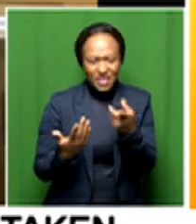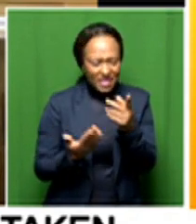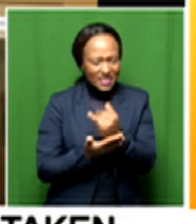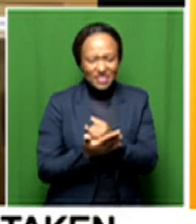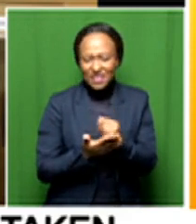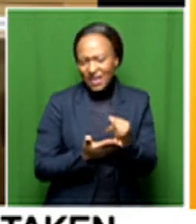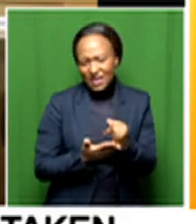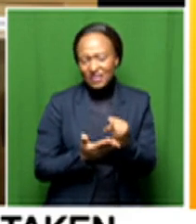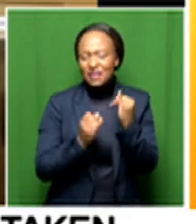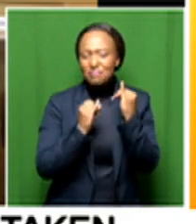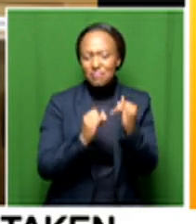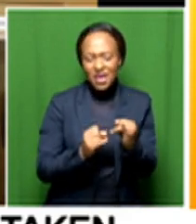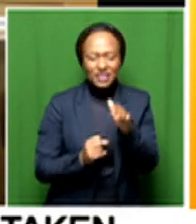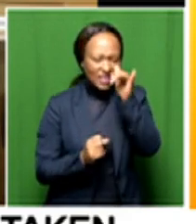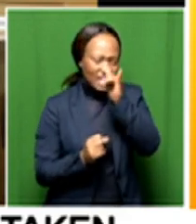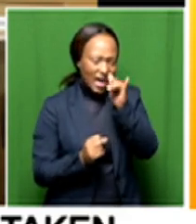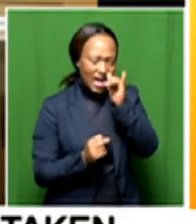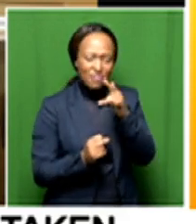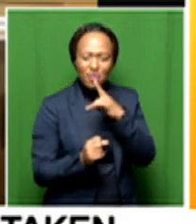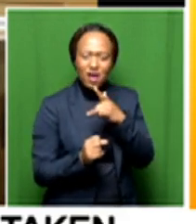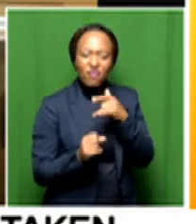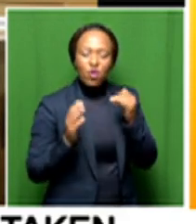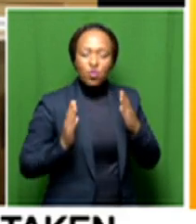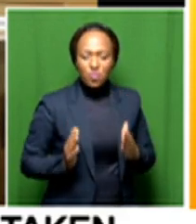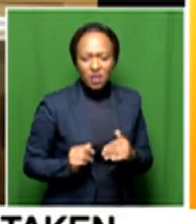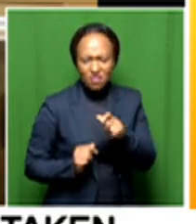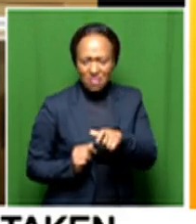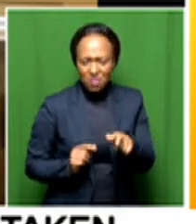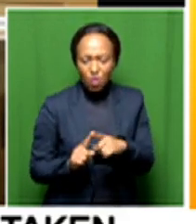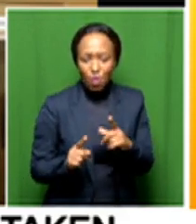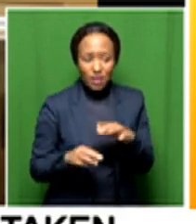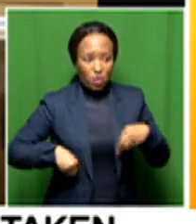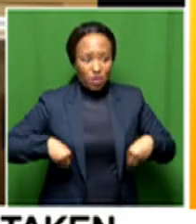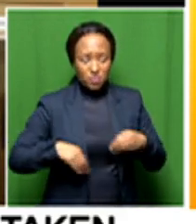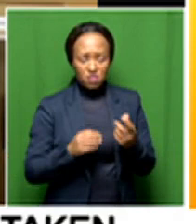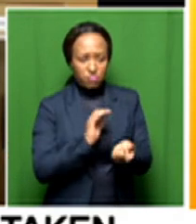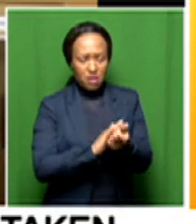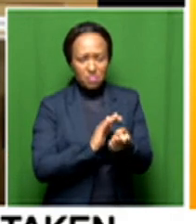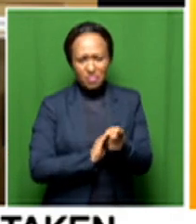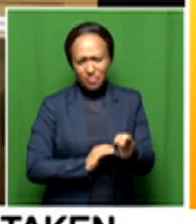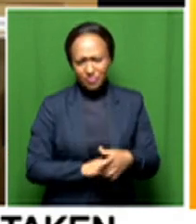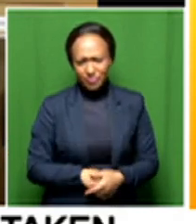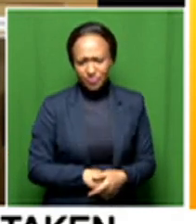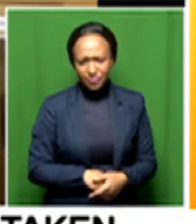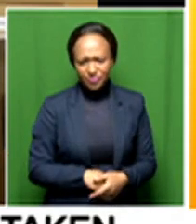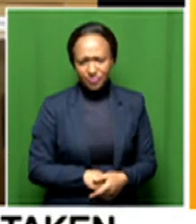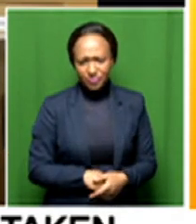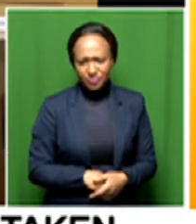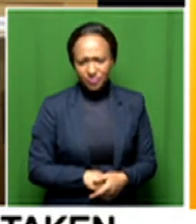and a crime against humanity if one has to look at it that way in terms of the corruption that is taking place.